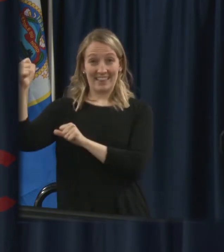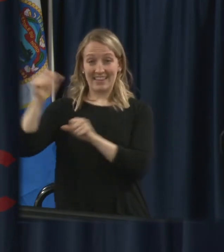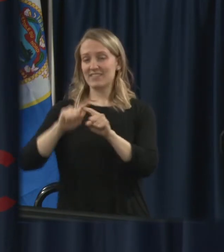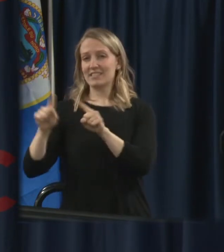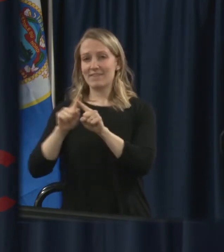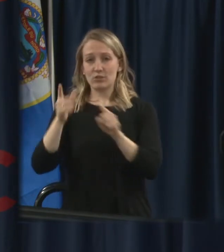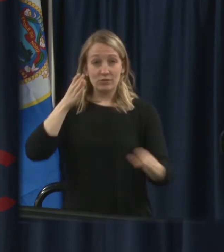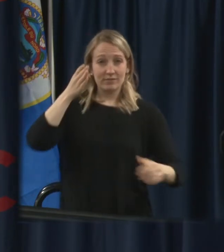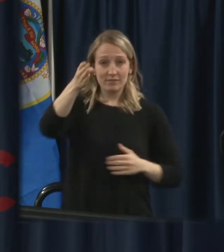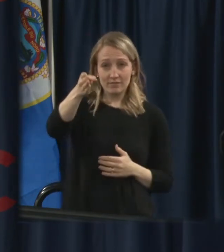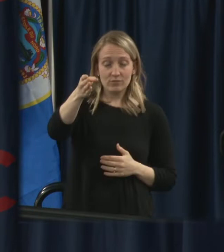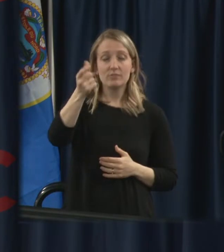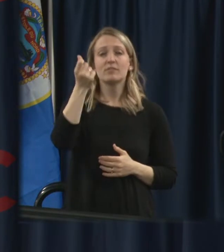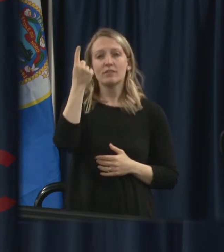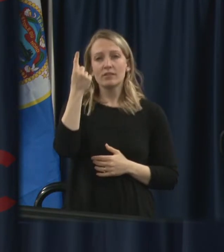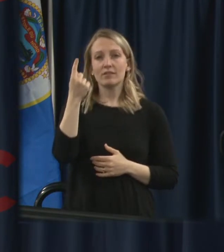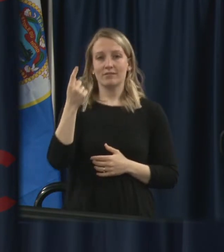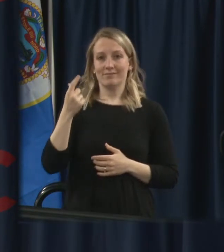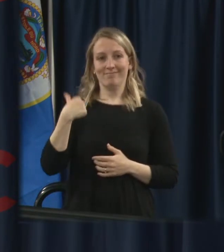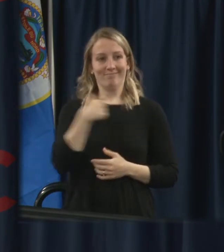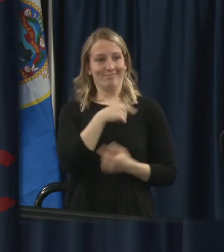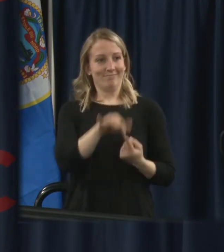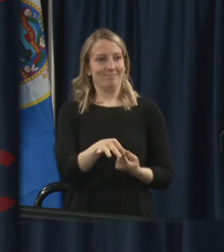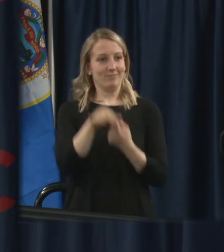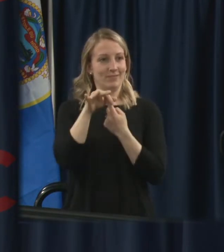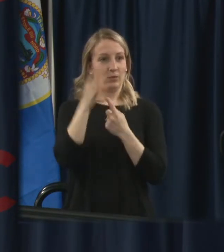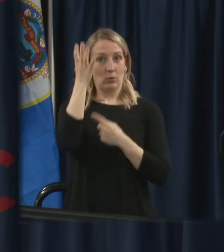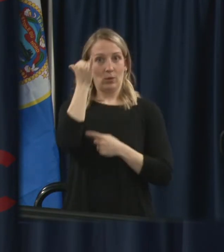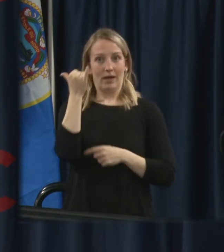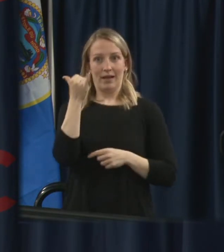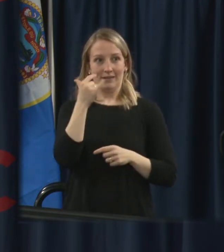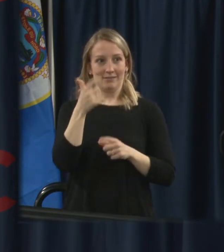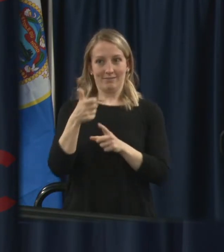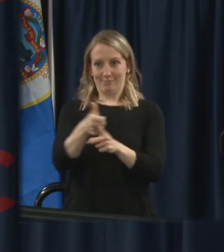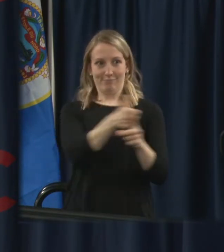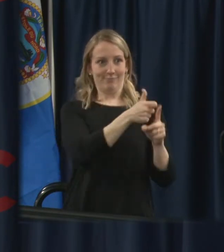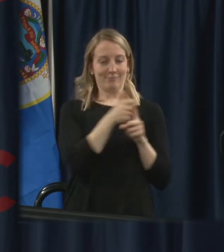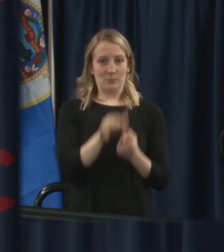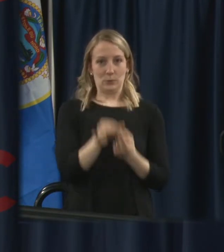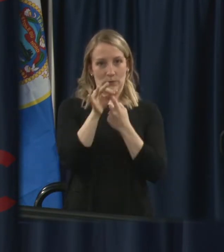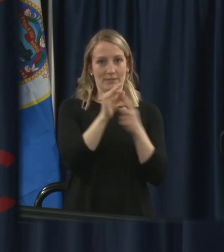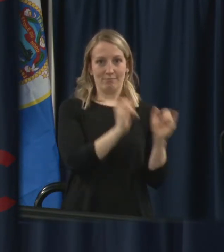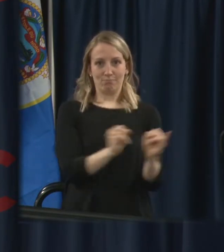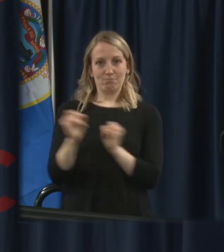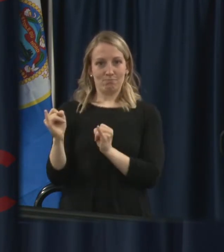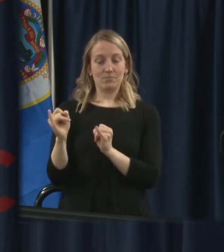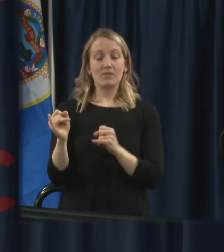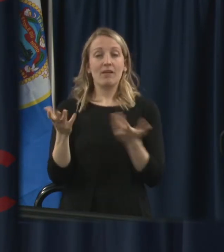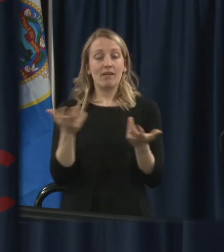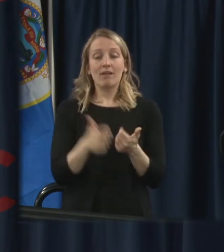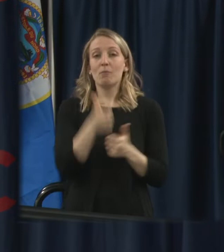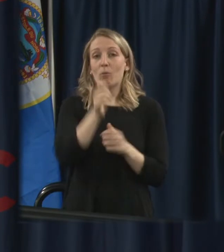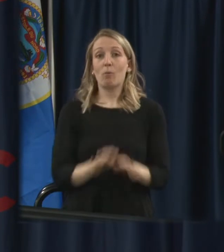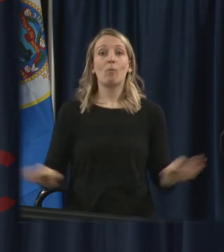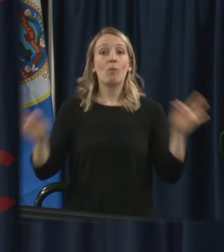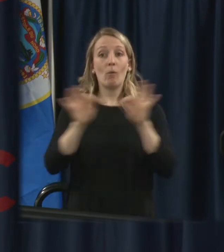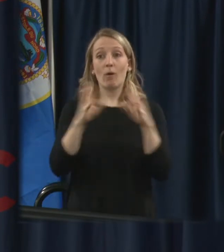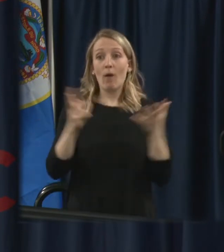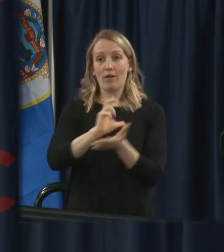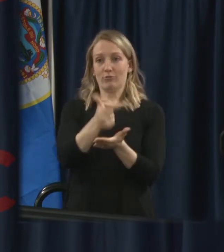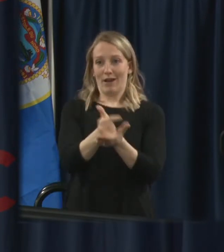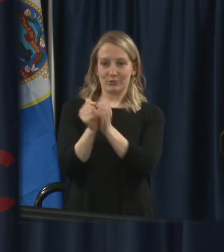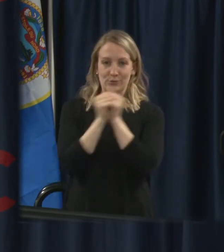path, our paths will be unique because we are unique. But the most important part is that we're graduating